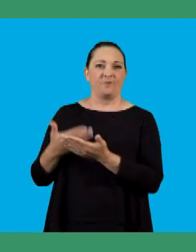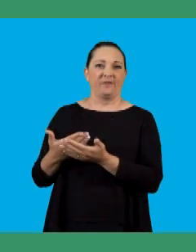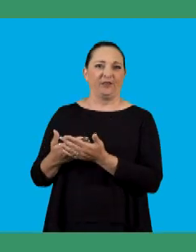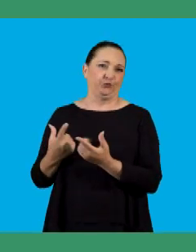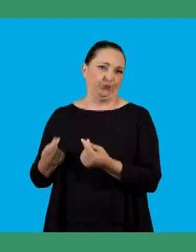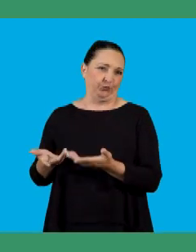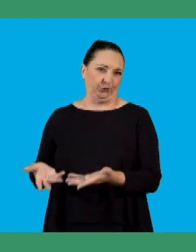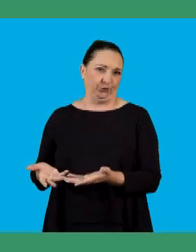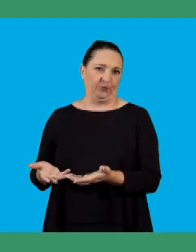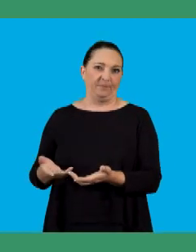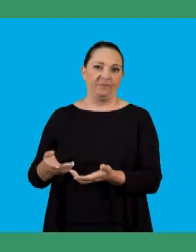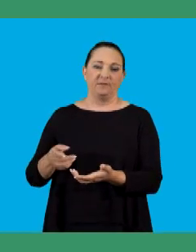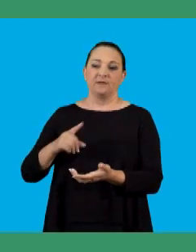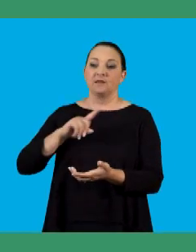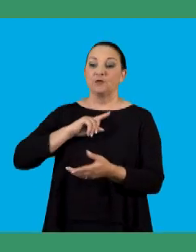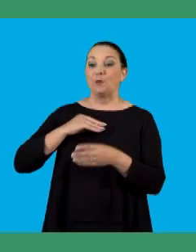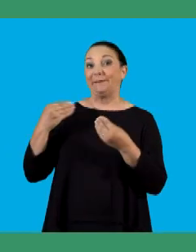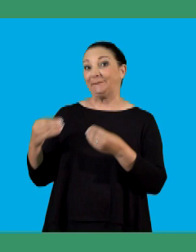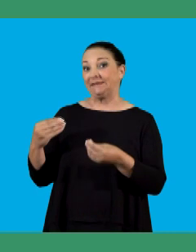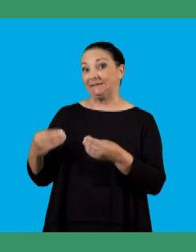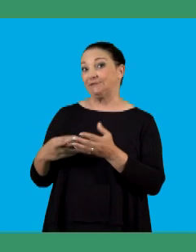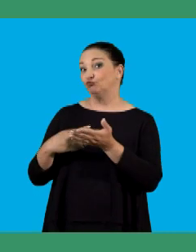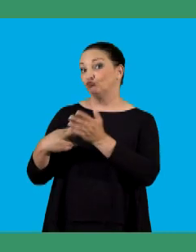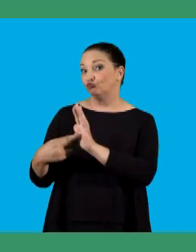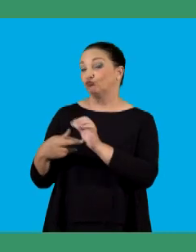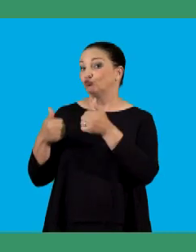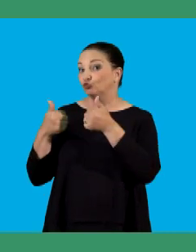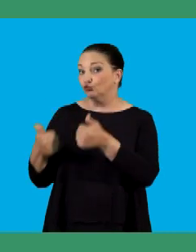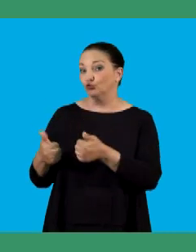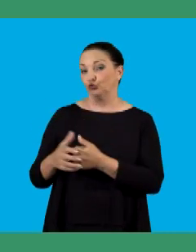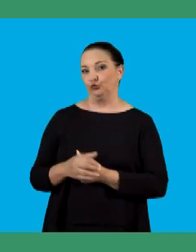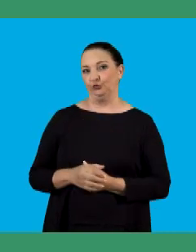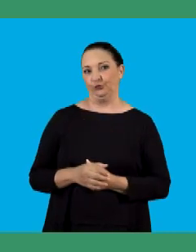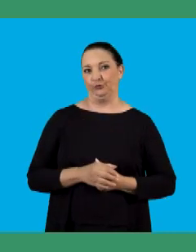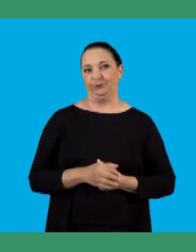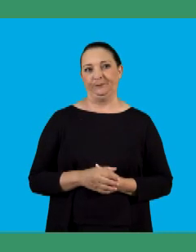I can have a good reputation for the business that I work in.